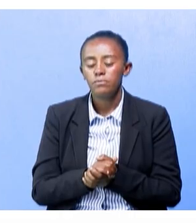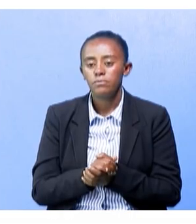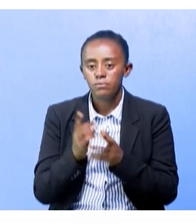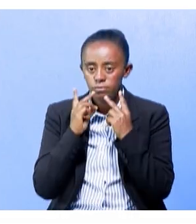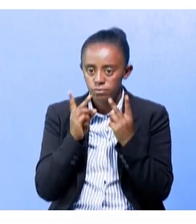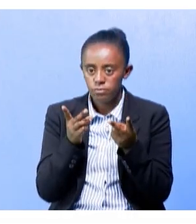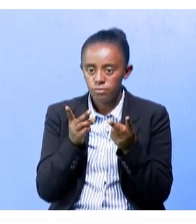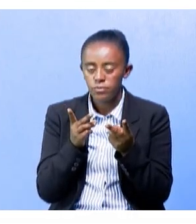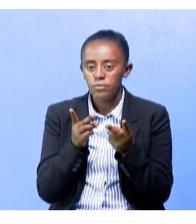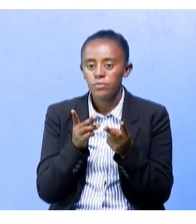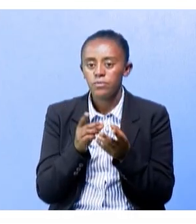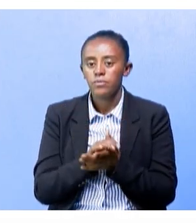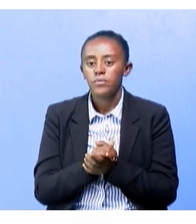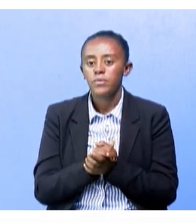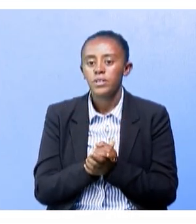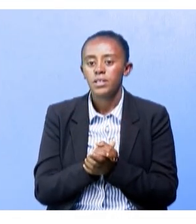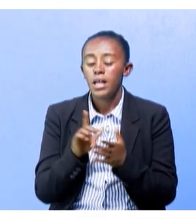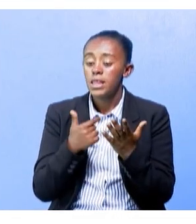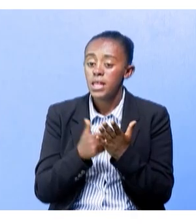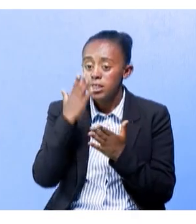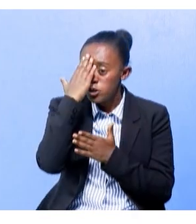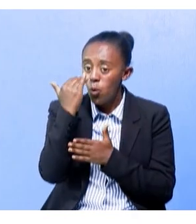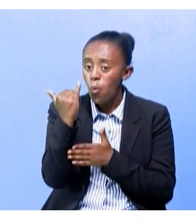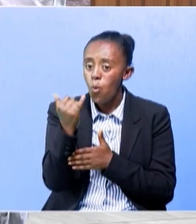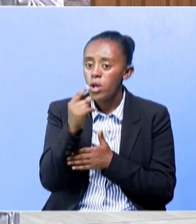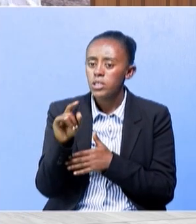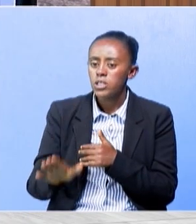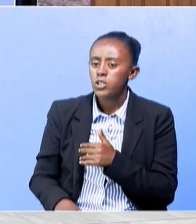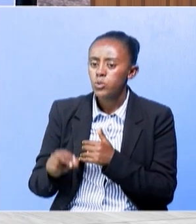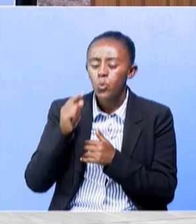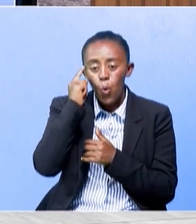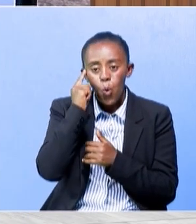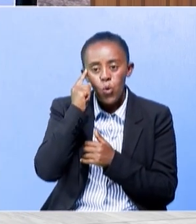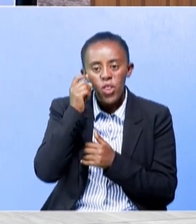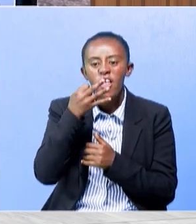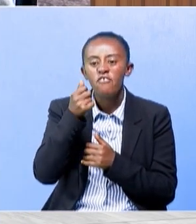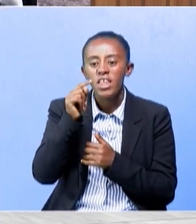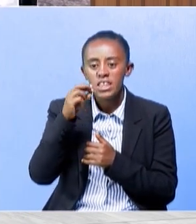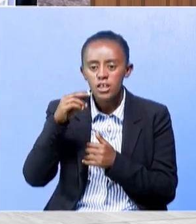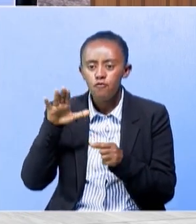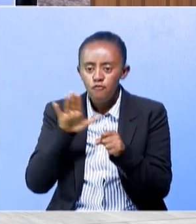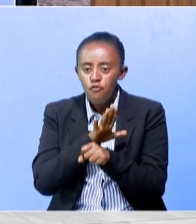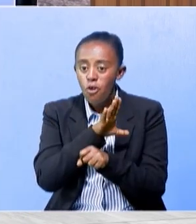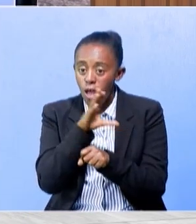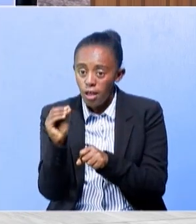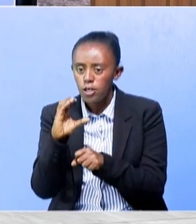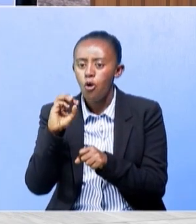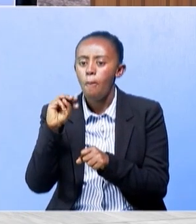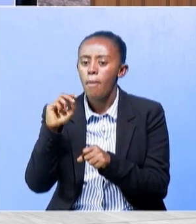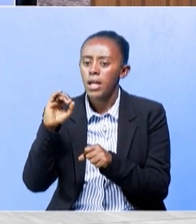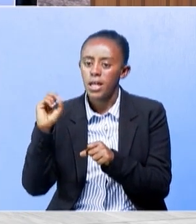Look, what about this one here? This is why the dog is considered as faithful and